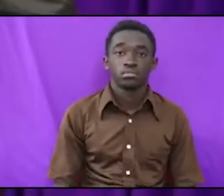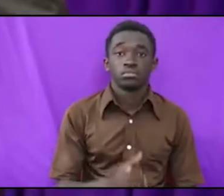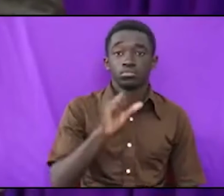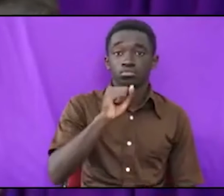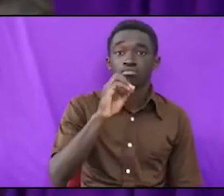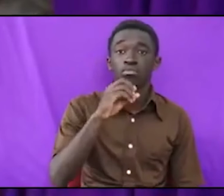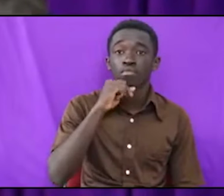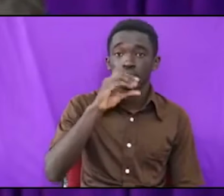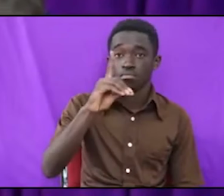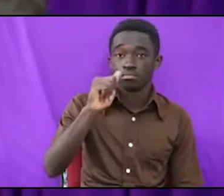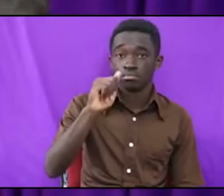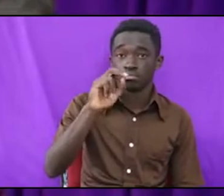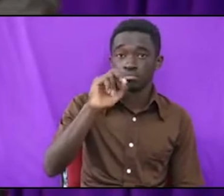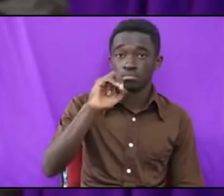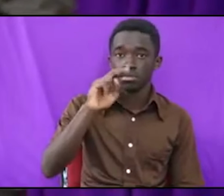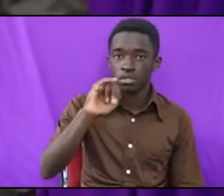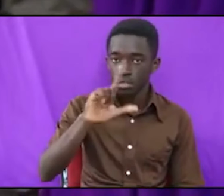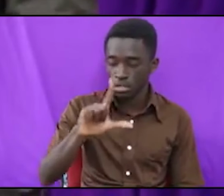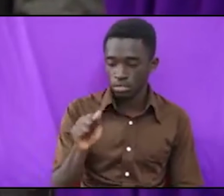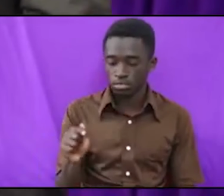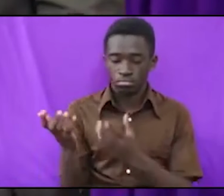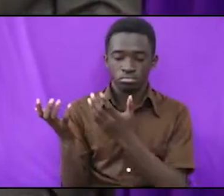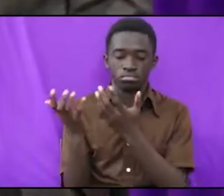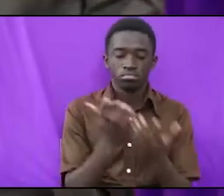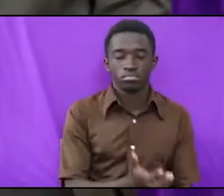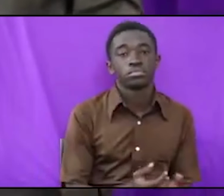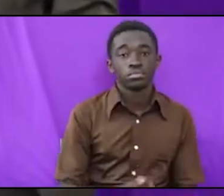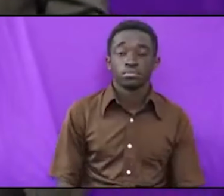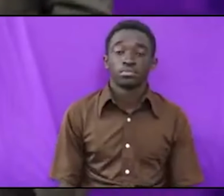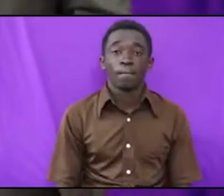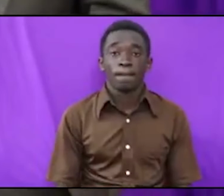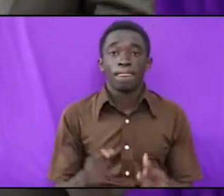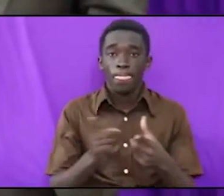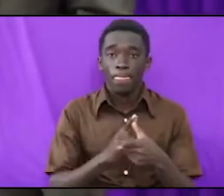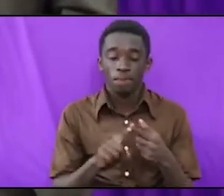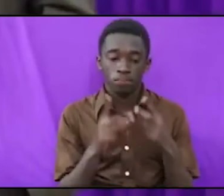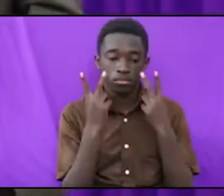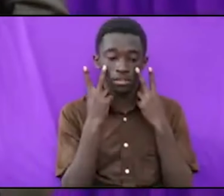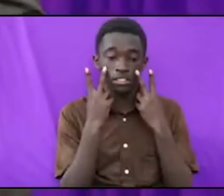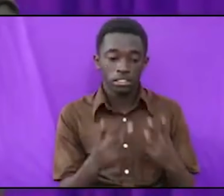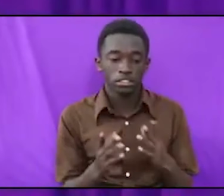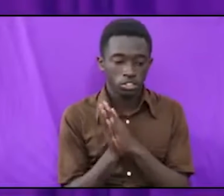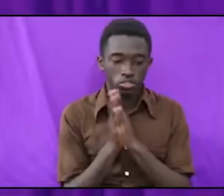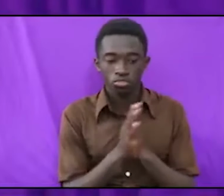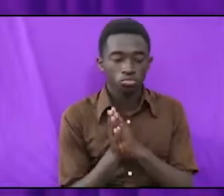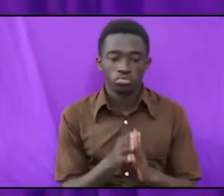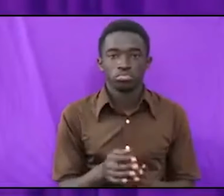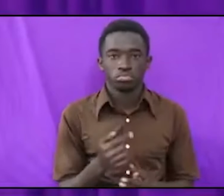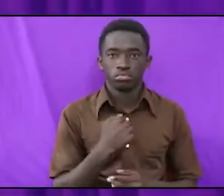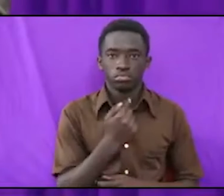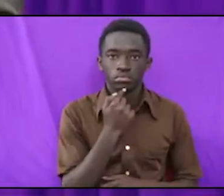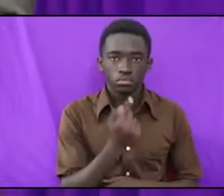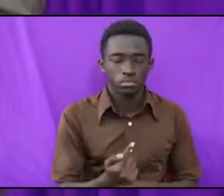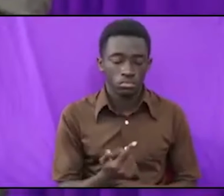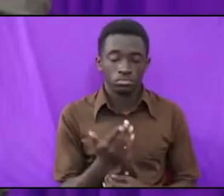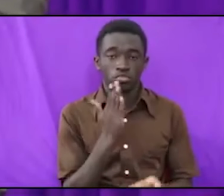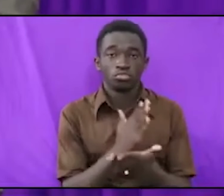Daniel is brought in. And I looked at this and I said, for us